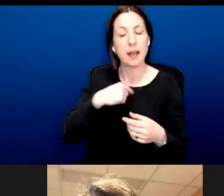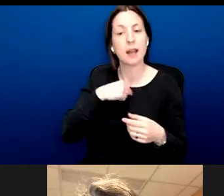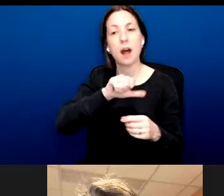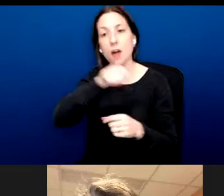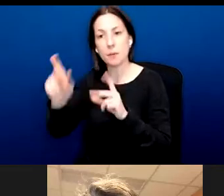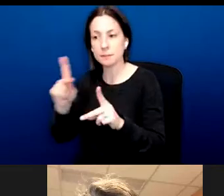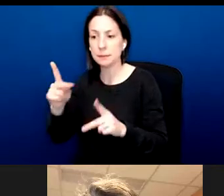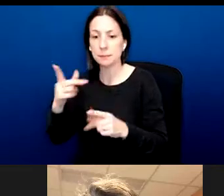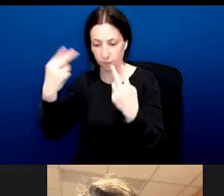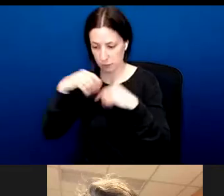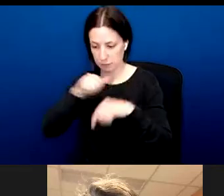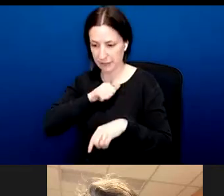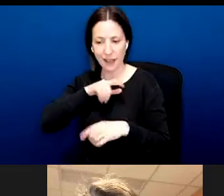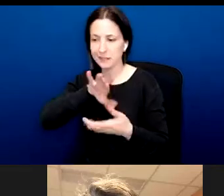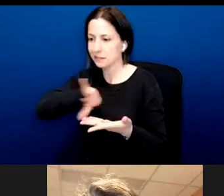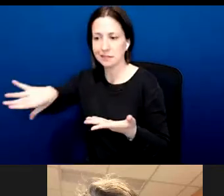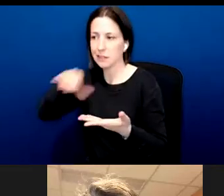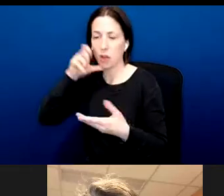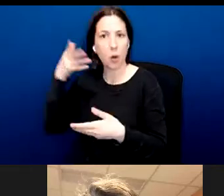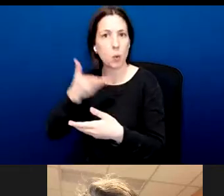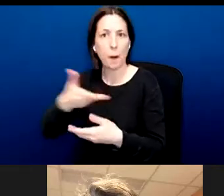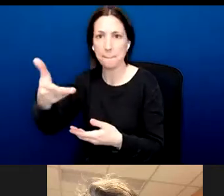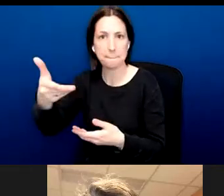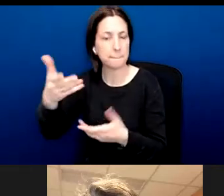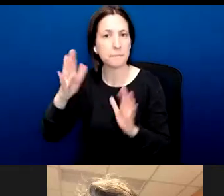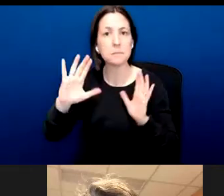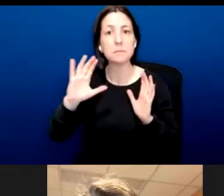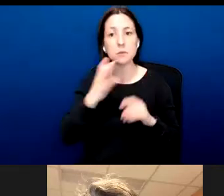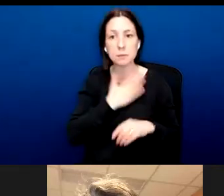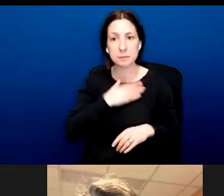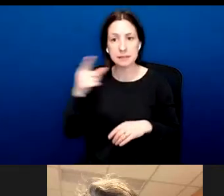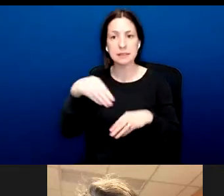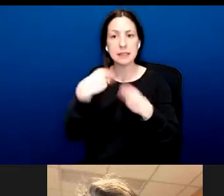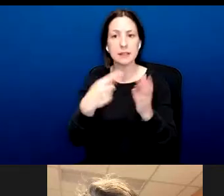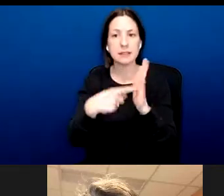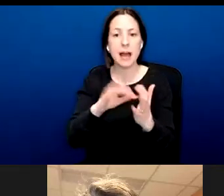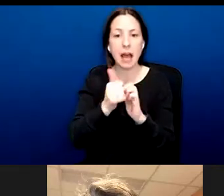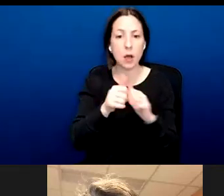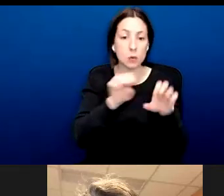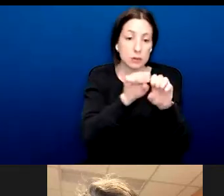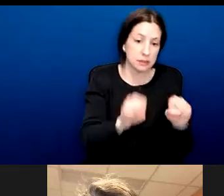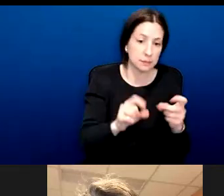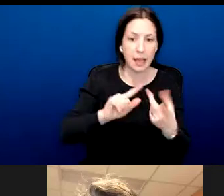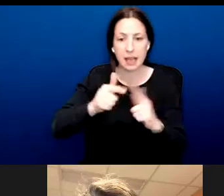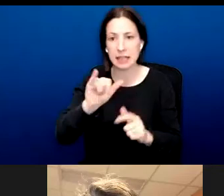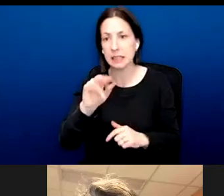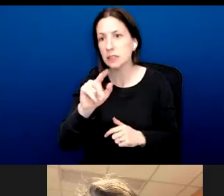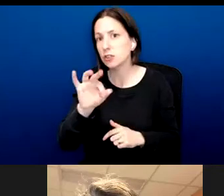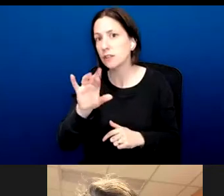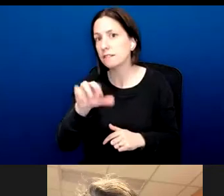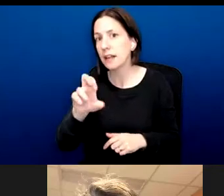unwelcome. I would love to hear some examples from your work, Angela, that describe how systems and interfaces